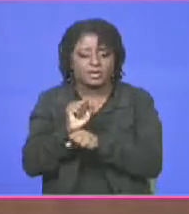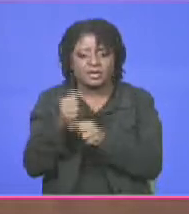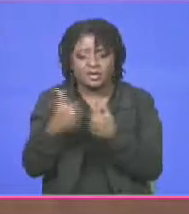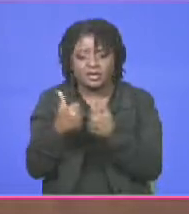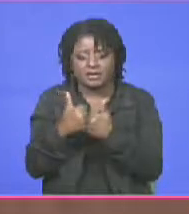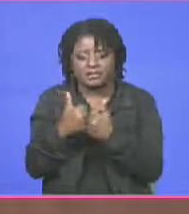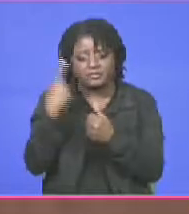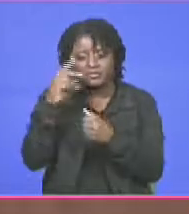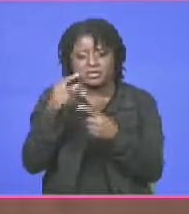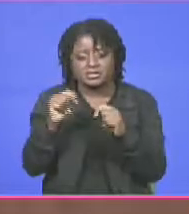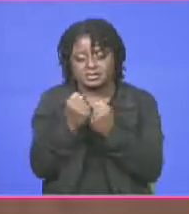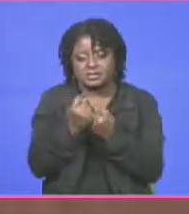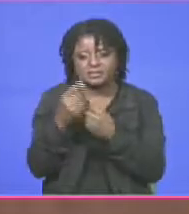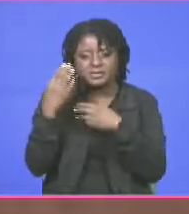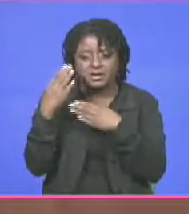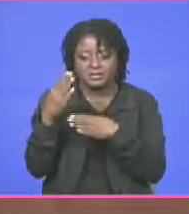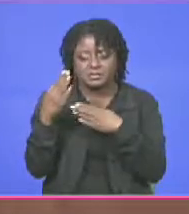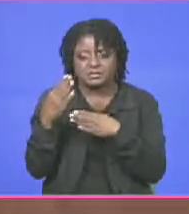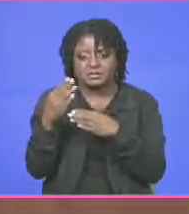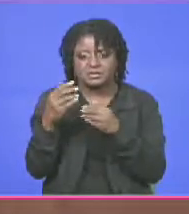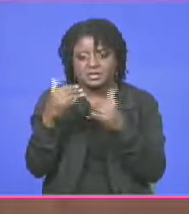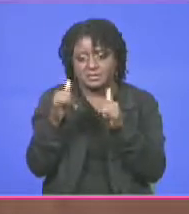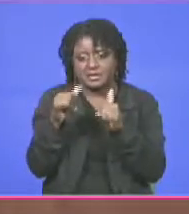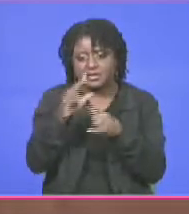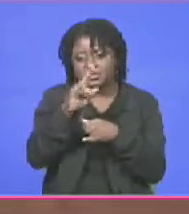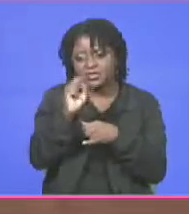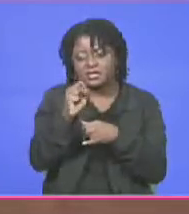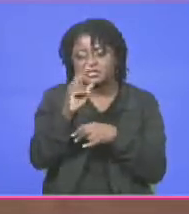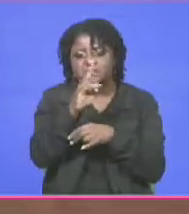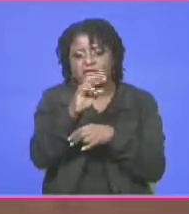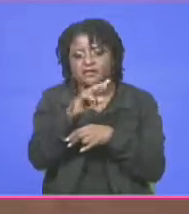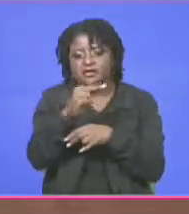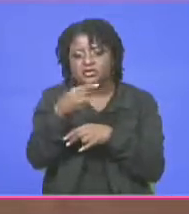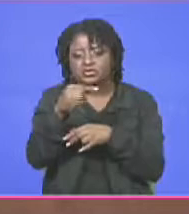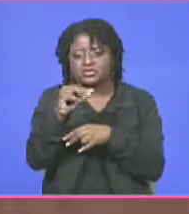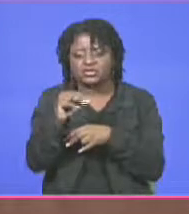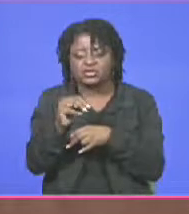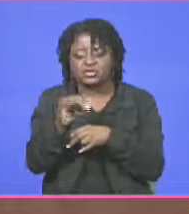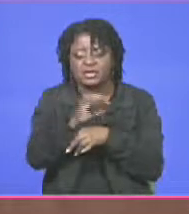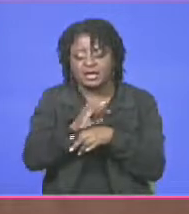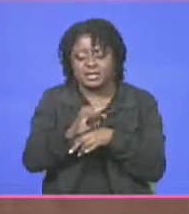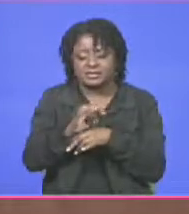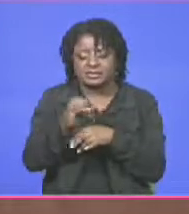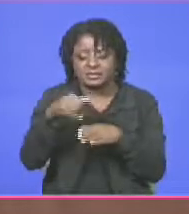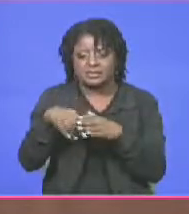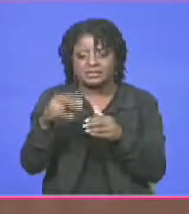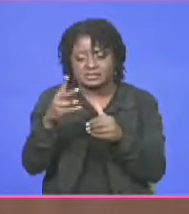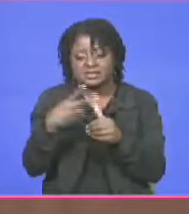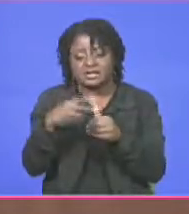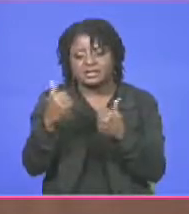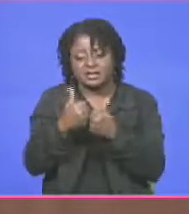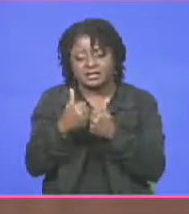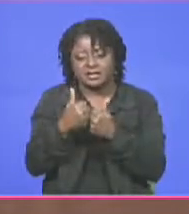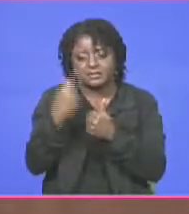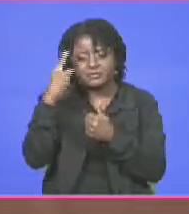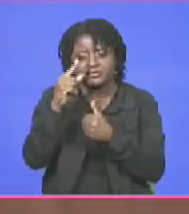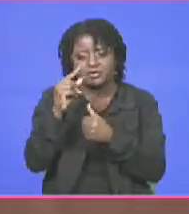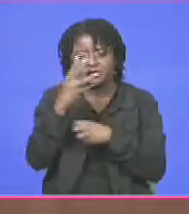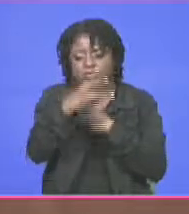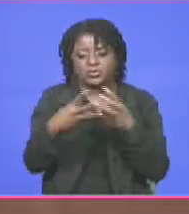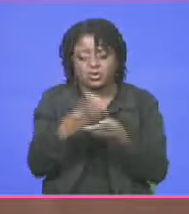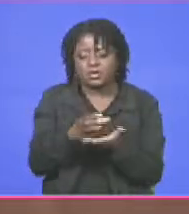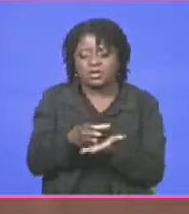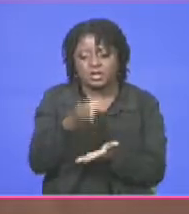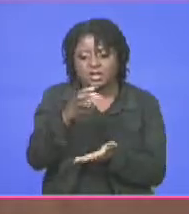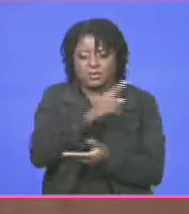Virgin Islands at the Kendall G. Isaacs Gym. This is the second game in the FIBA Americas World Cup qualifiers for Team Bahamas,